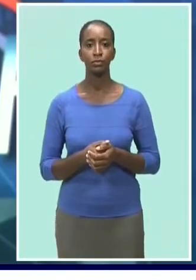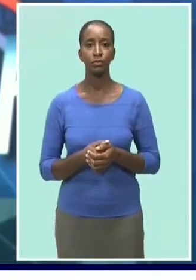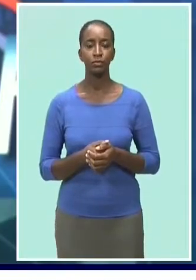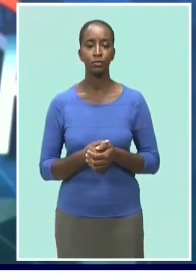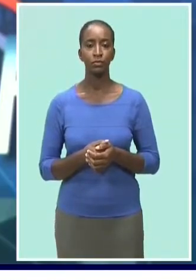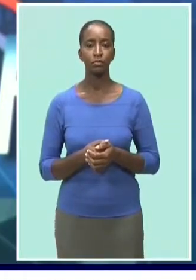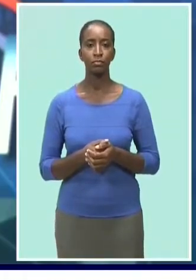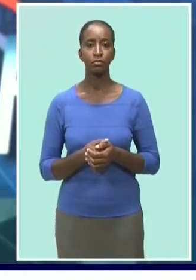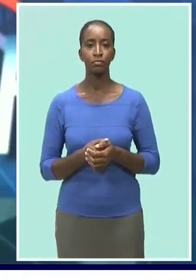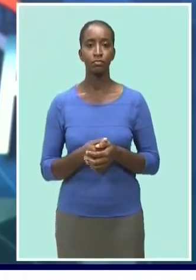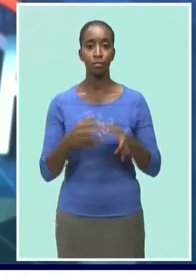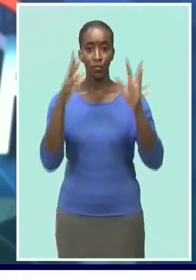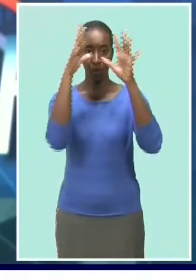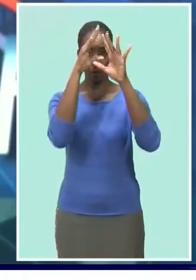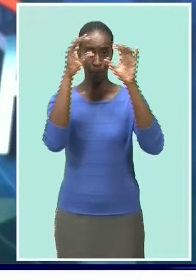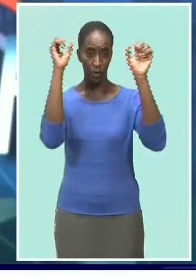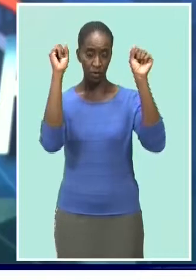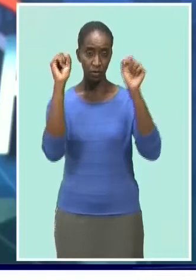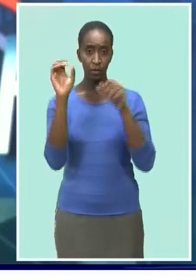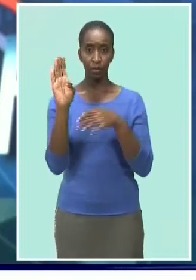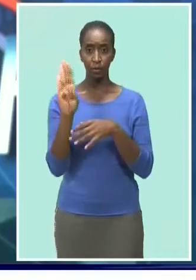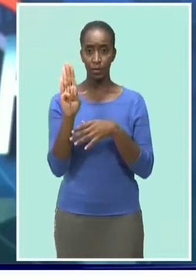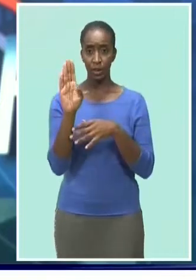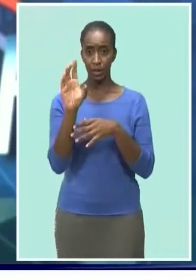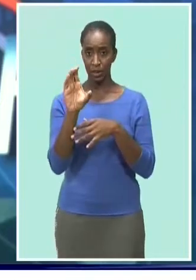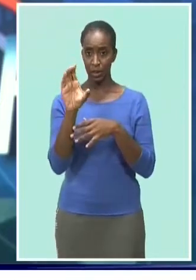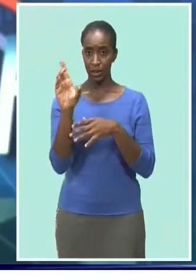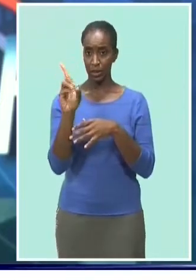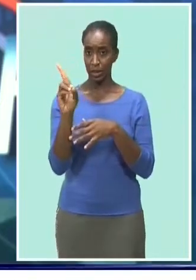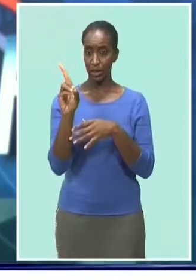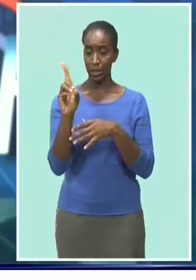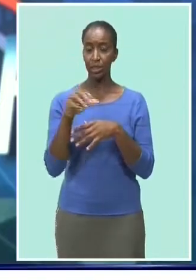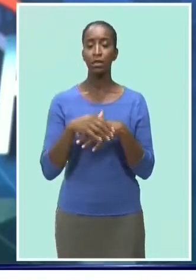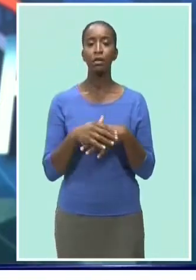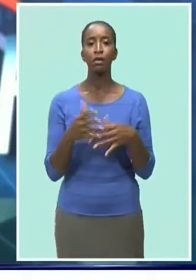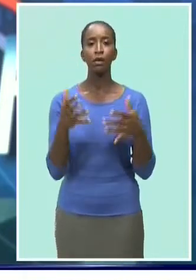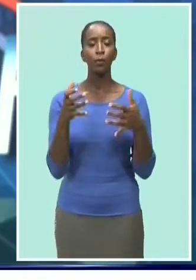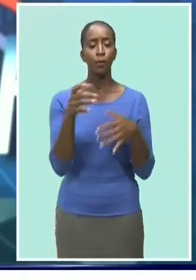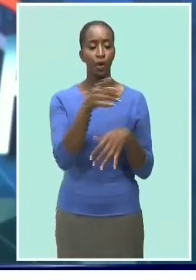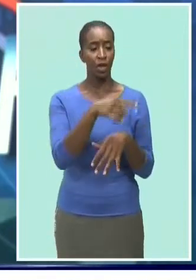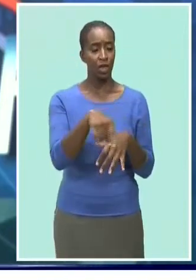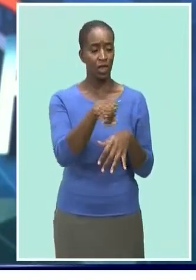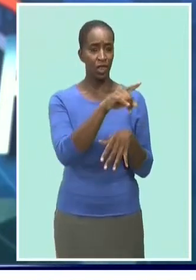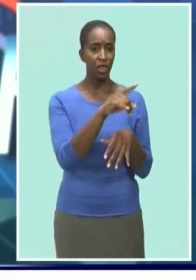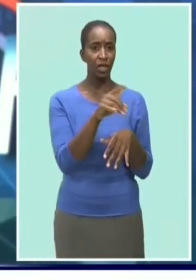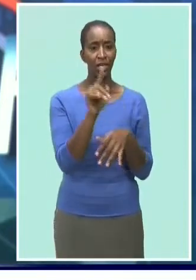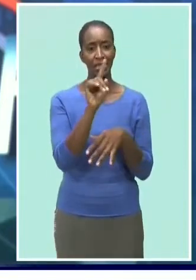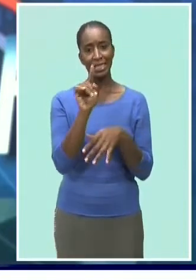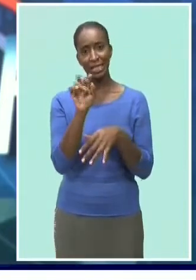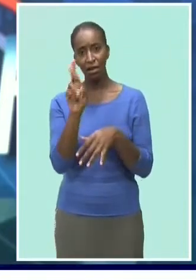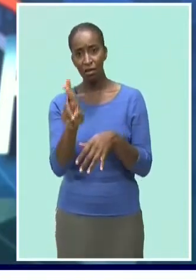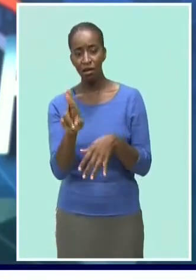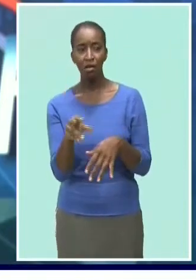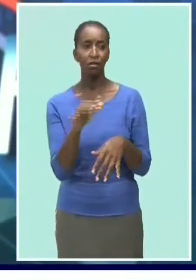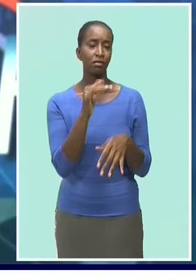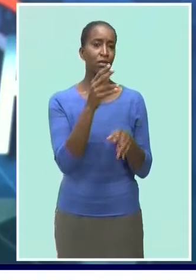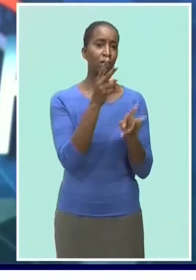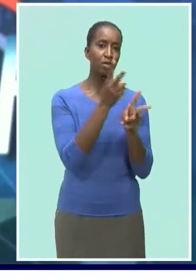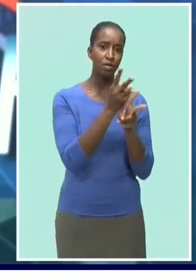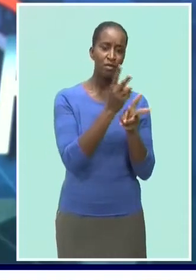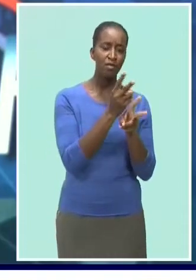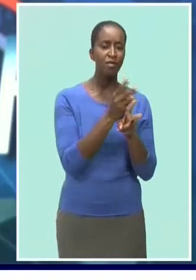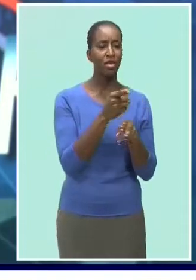President of the Barbados Council for the Disabled, Carrie-Ann Eiffel, wants operators of public service vehicles to be more tolerant of people